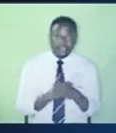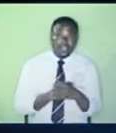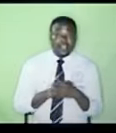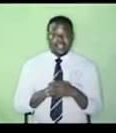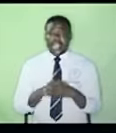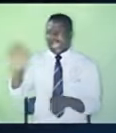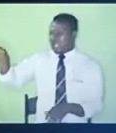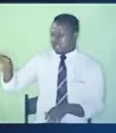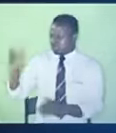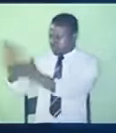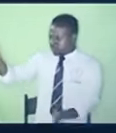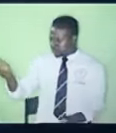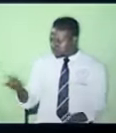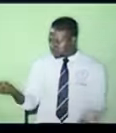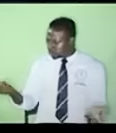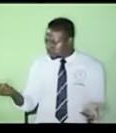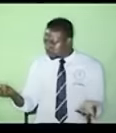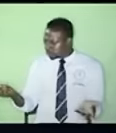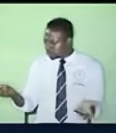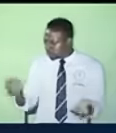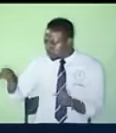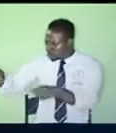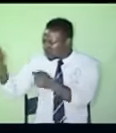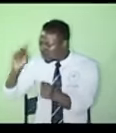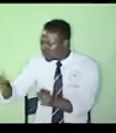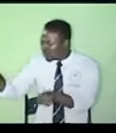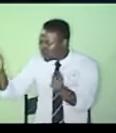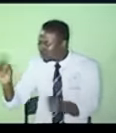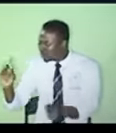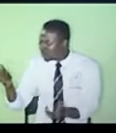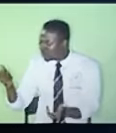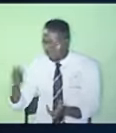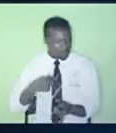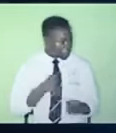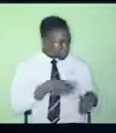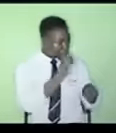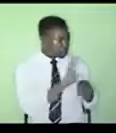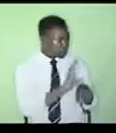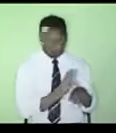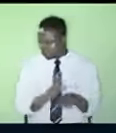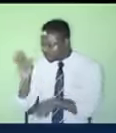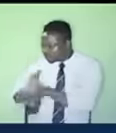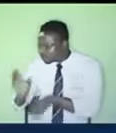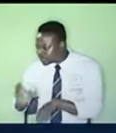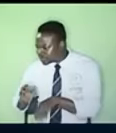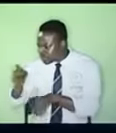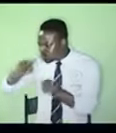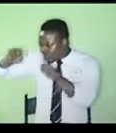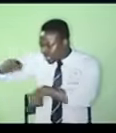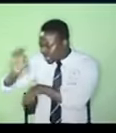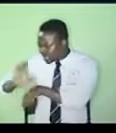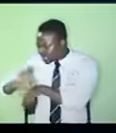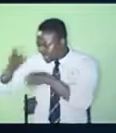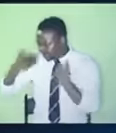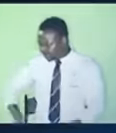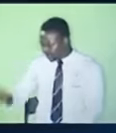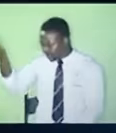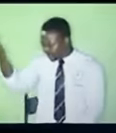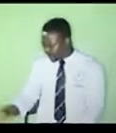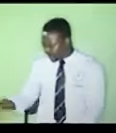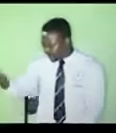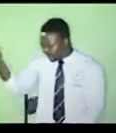Hey, hey, hey, stop there. Where do you think you are going to? I'm going to church. Church? You are coming to our church dressed